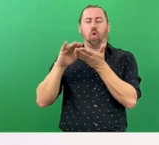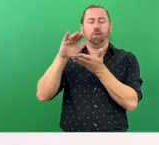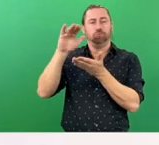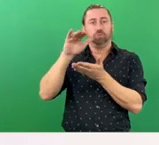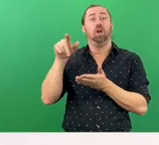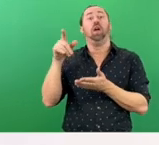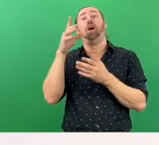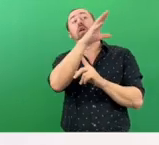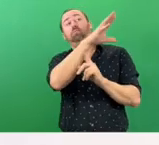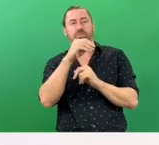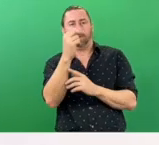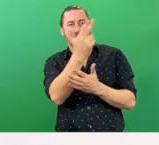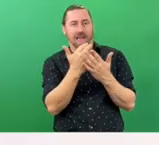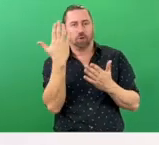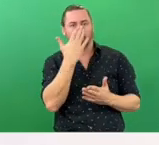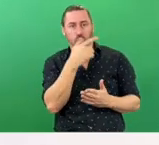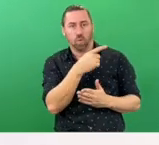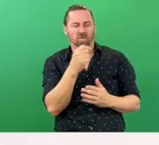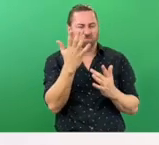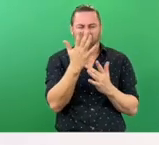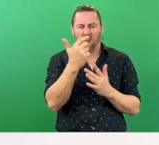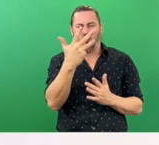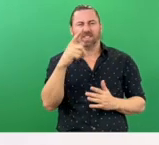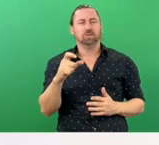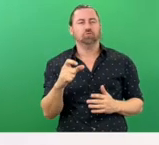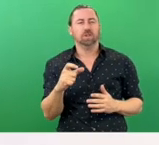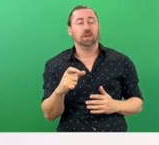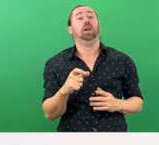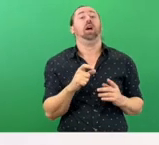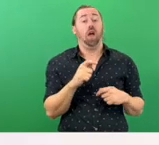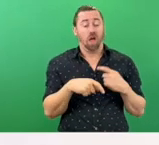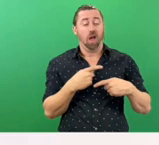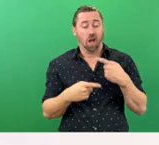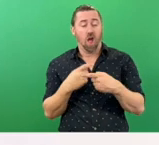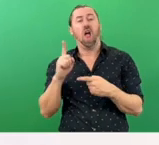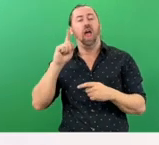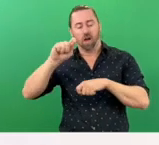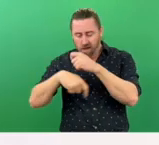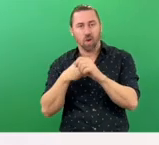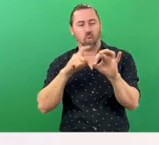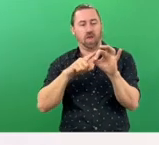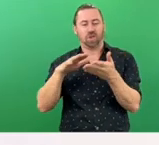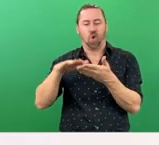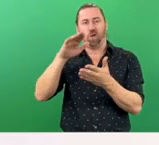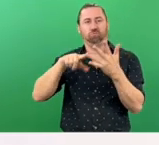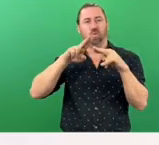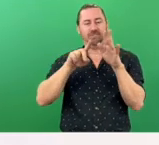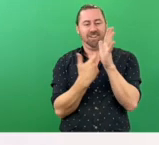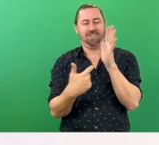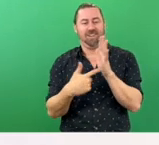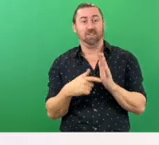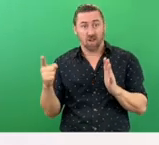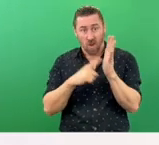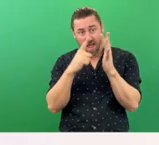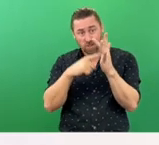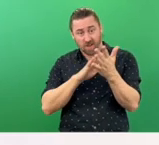an outgrowth of an art school started in Brisbane in the mid-19th century, which still continues today as the Queensland College of Art, where I teach. So